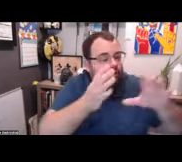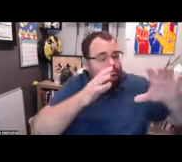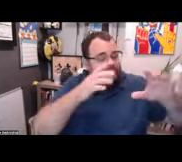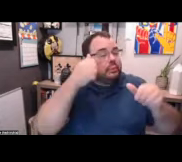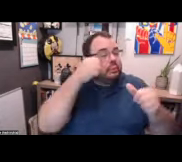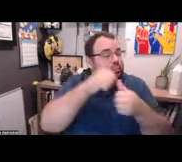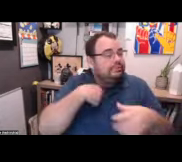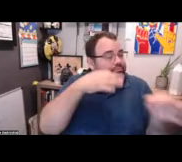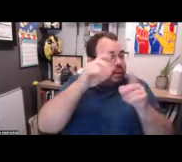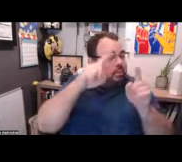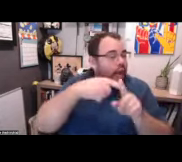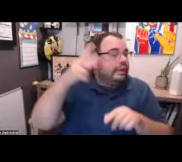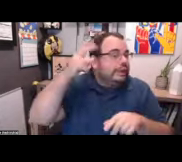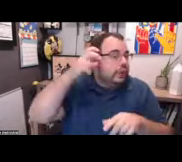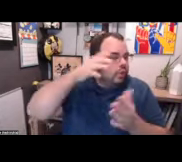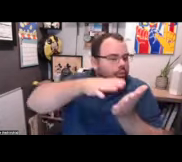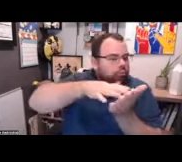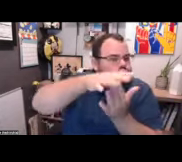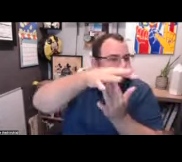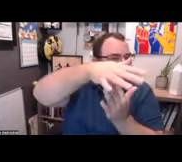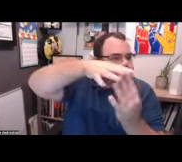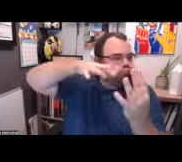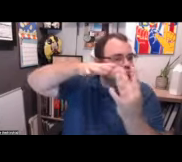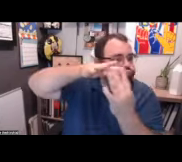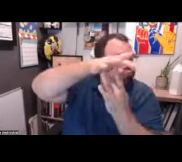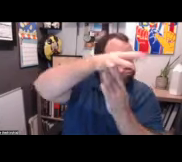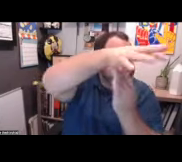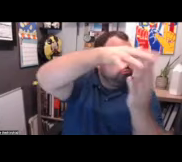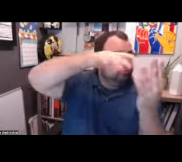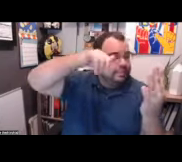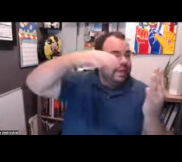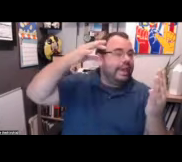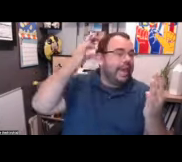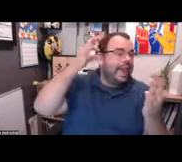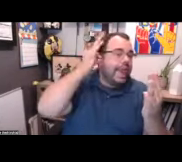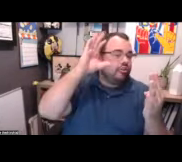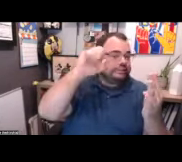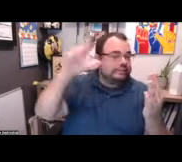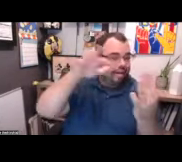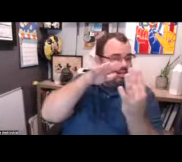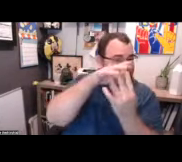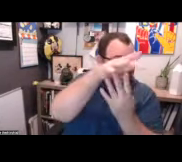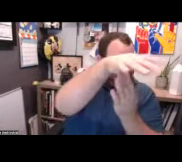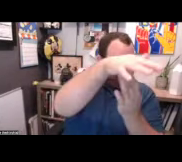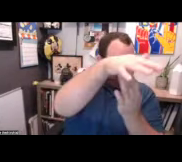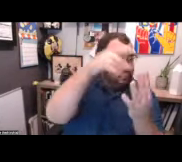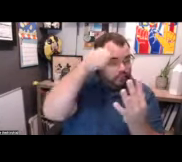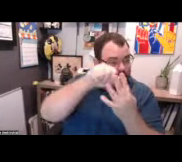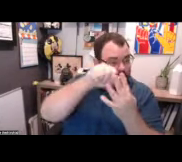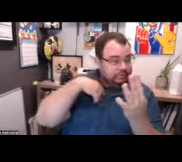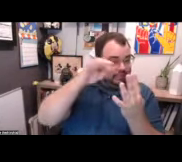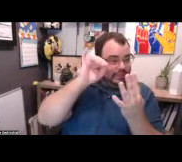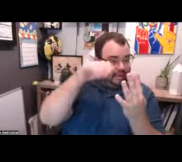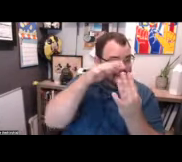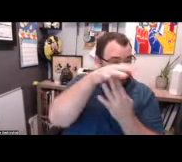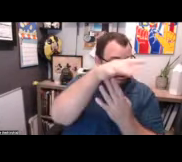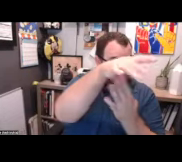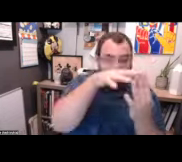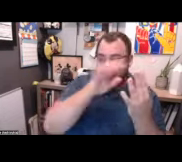So that wire goes through. Remember I was explaining about the ear and the follicles that